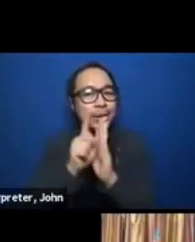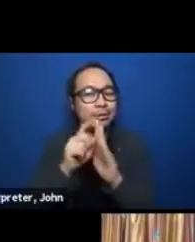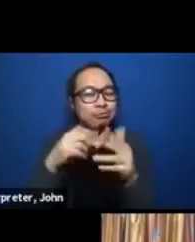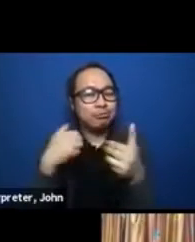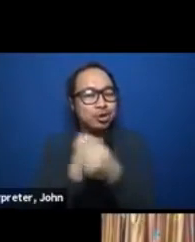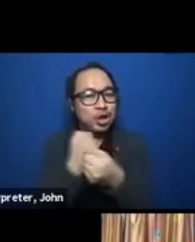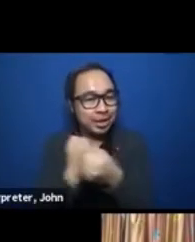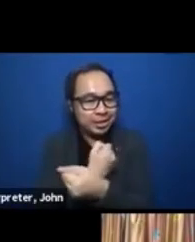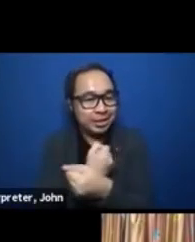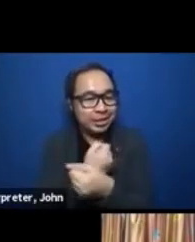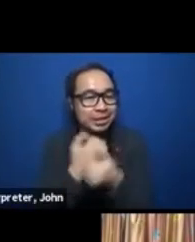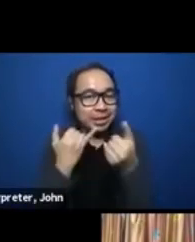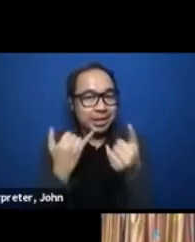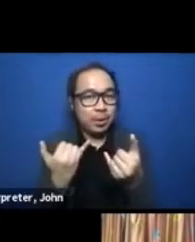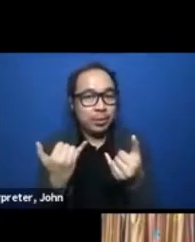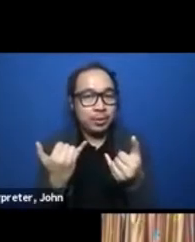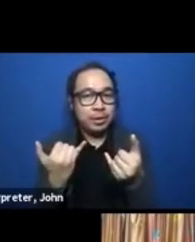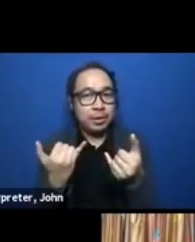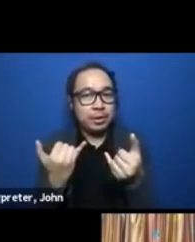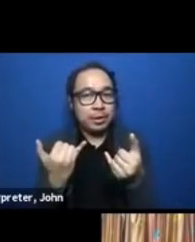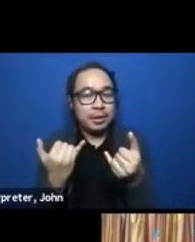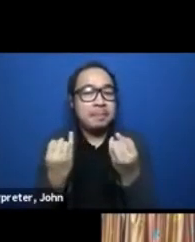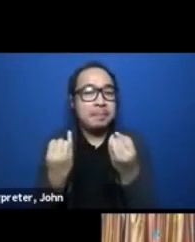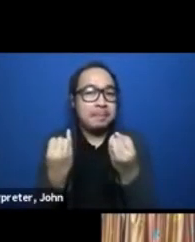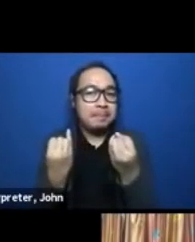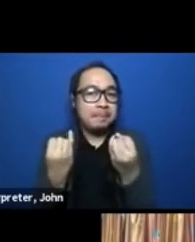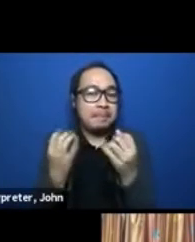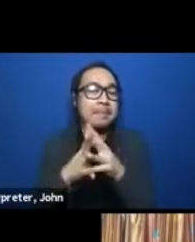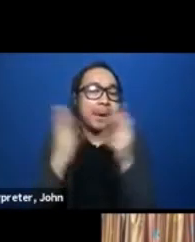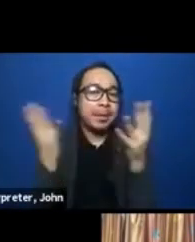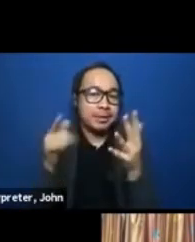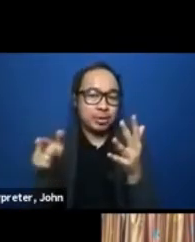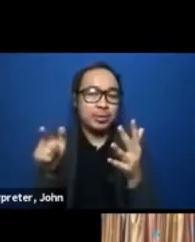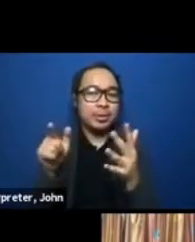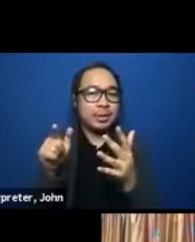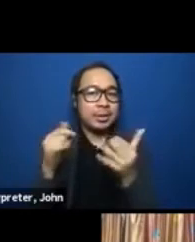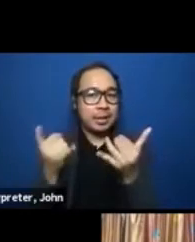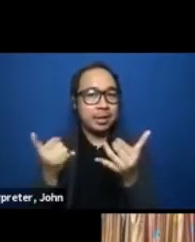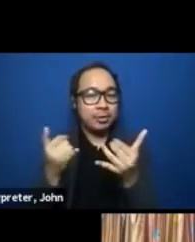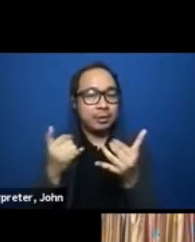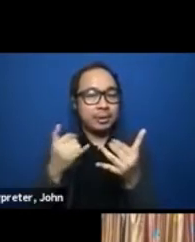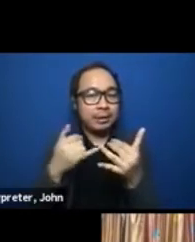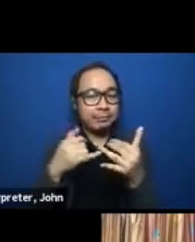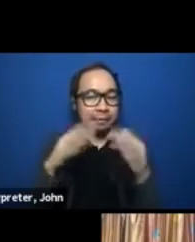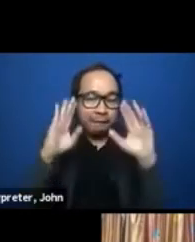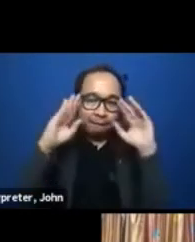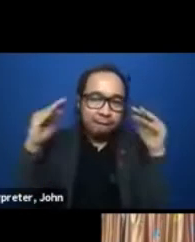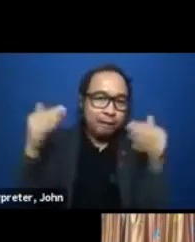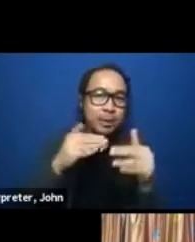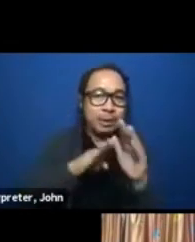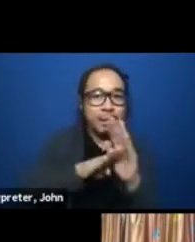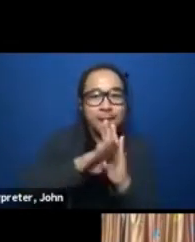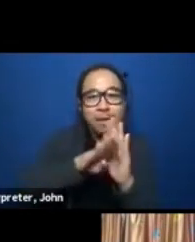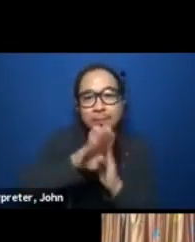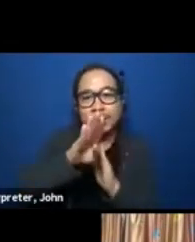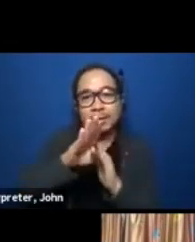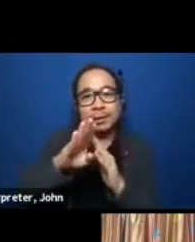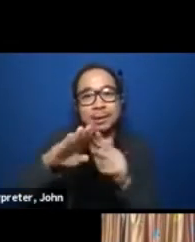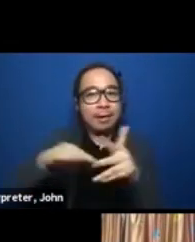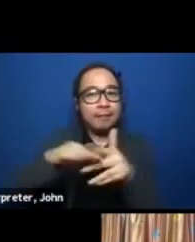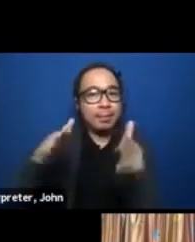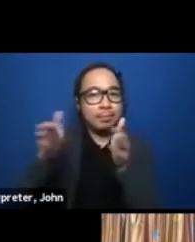and now currently is the design stage. We are working on the development of the intervention